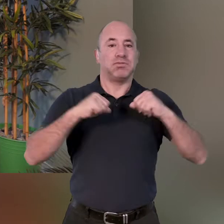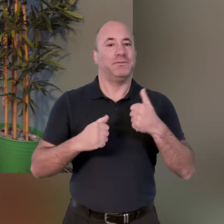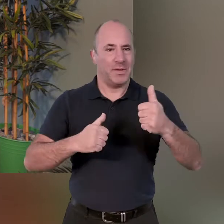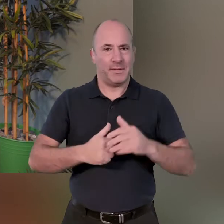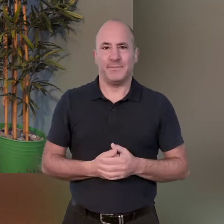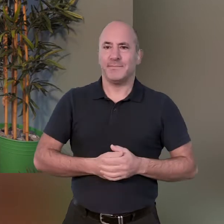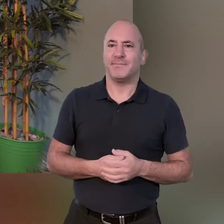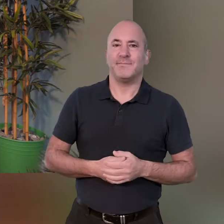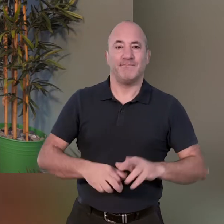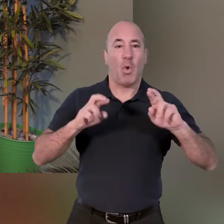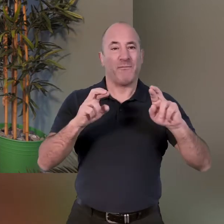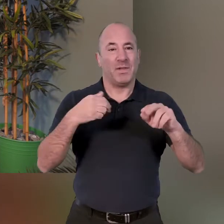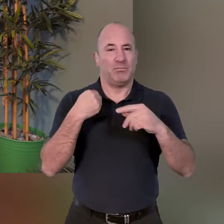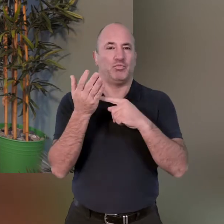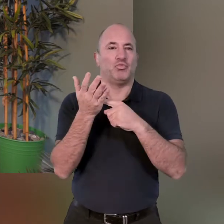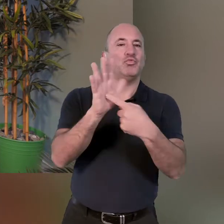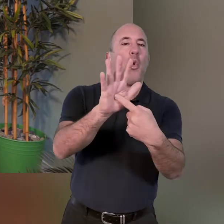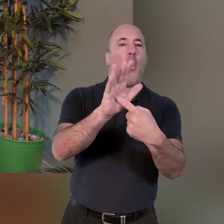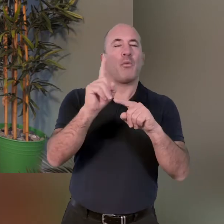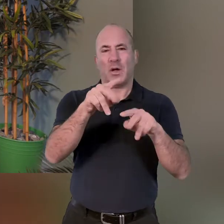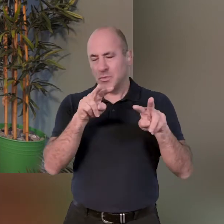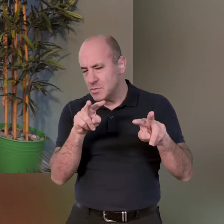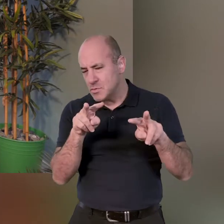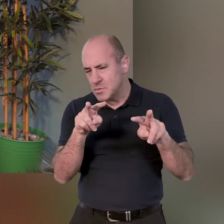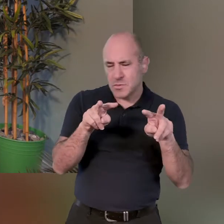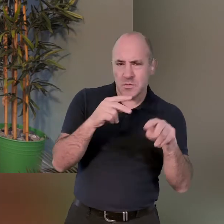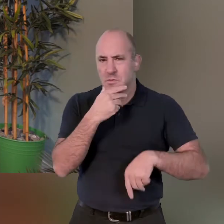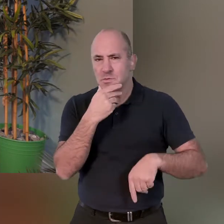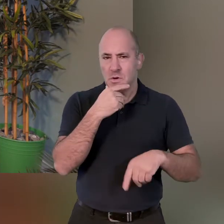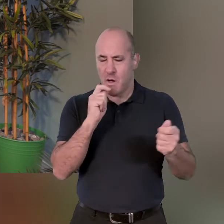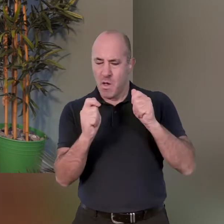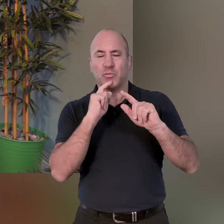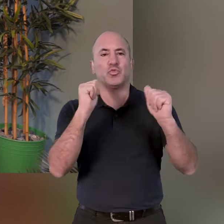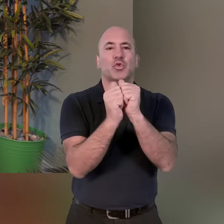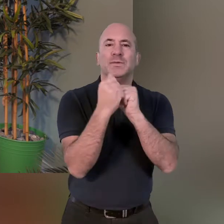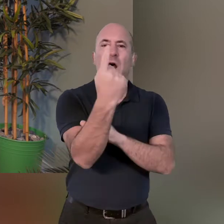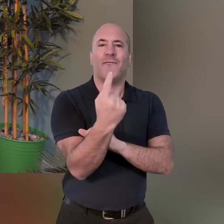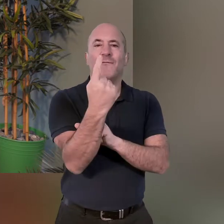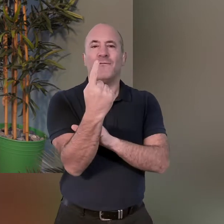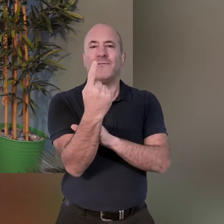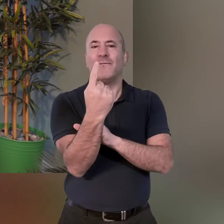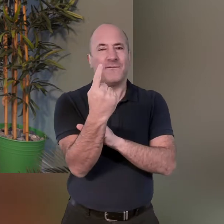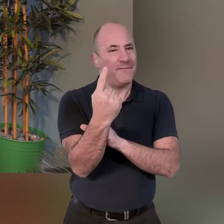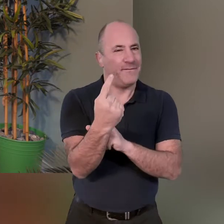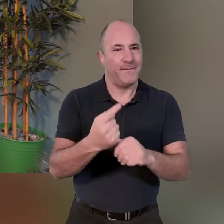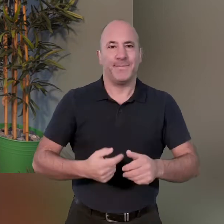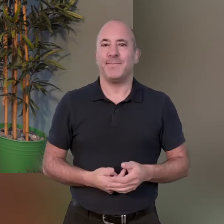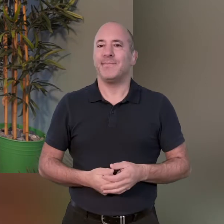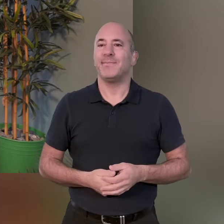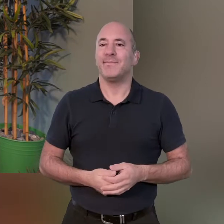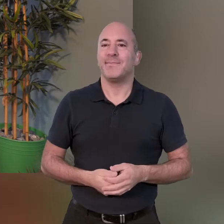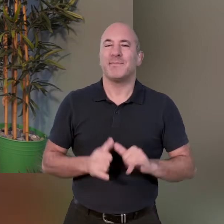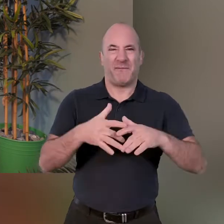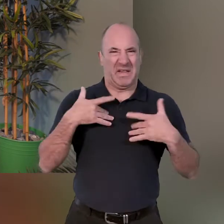session. And hopefully, with what I'll be showing you today, you can adapt this in many ways to suit your needs. So if